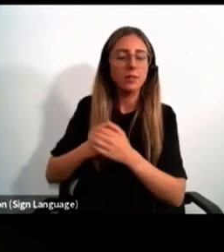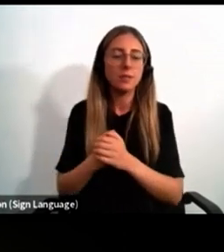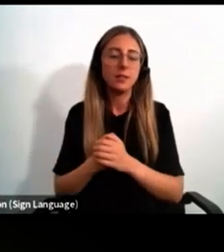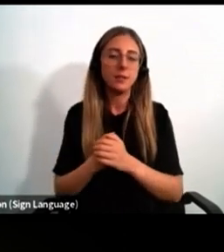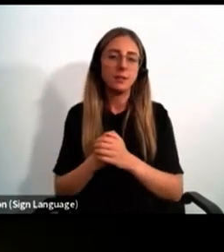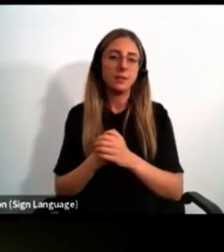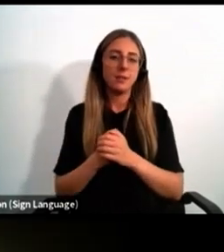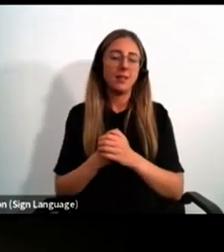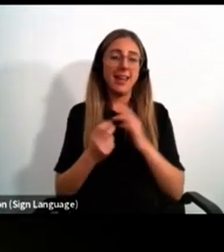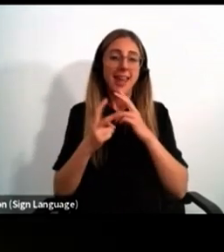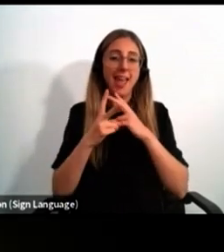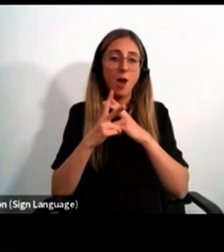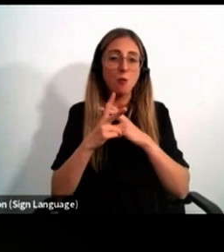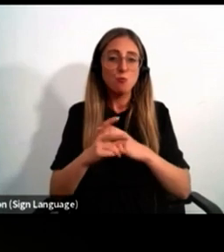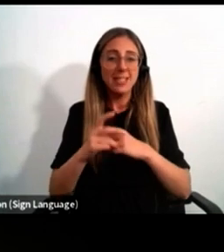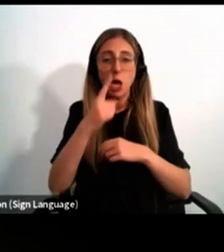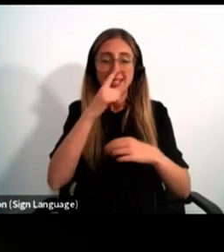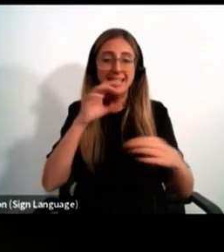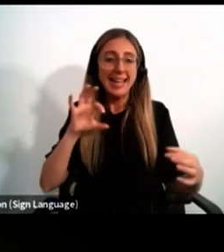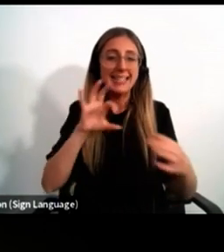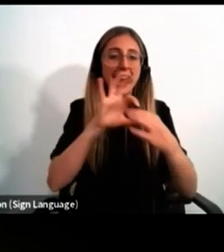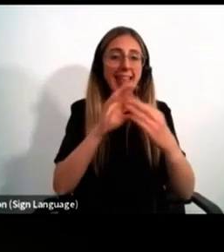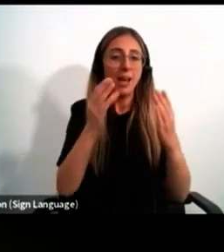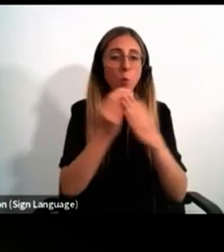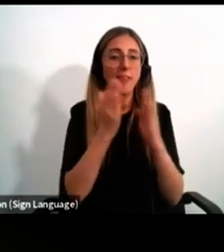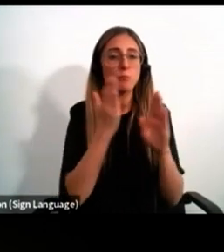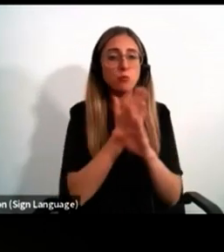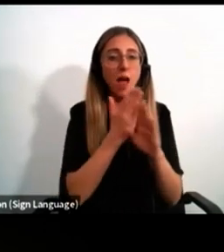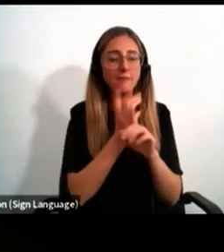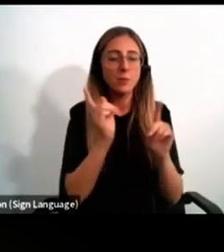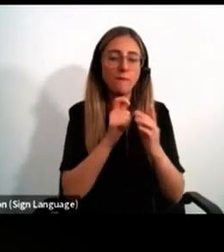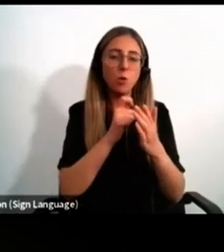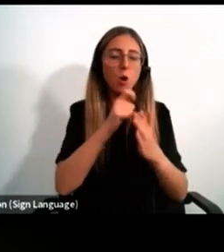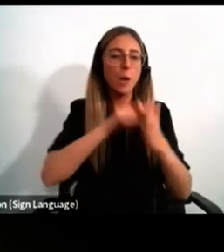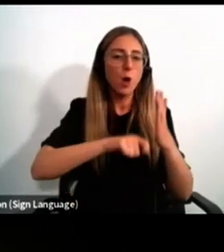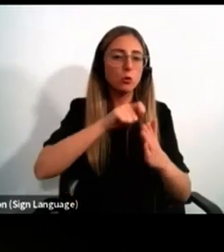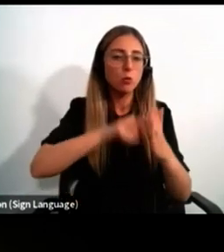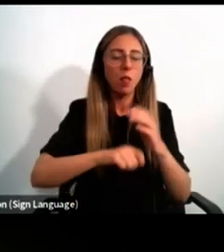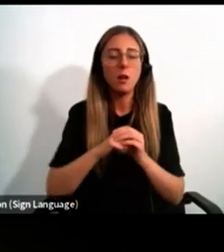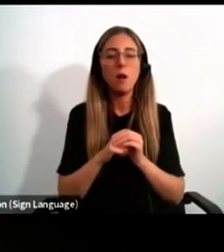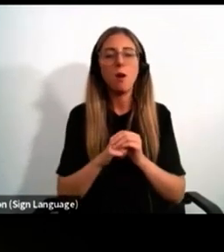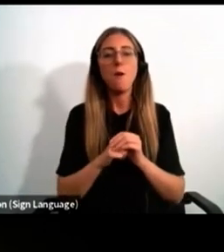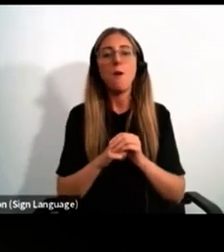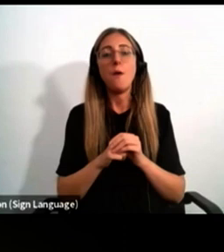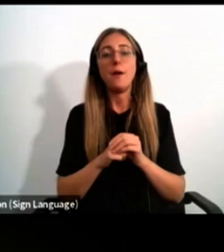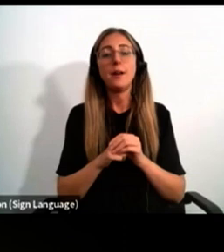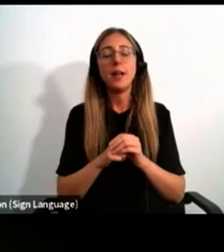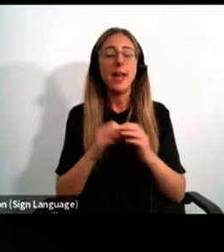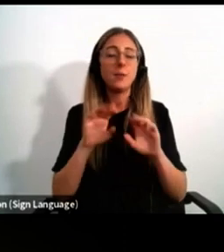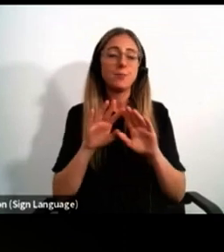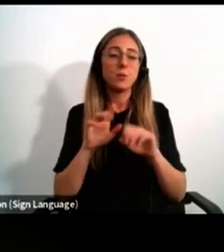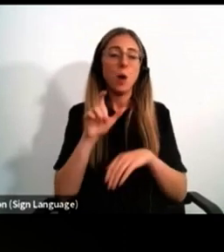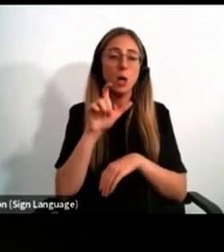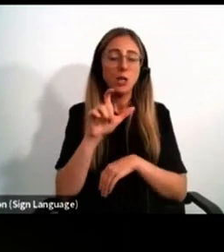rather than this. Research can be linked with private sector for commercialization. I'll take that as a comment. And then Africa Makasi says, commercialization